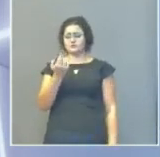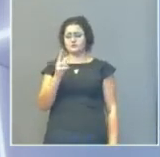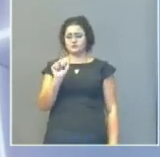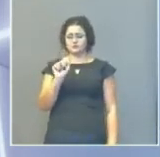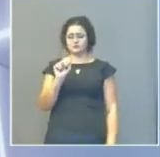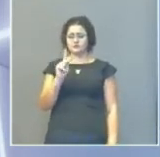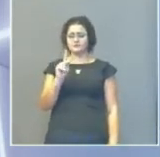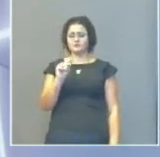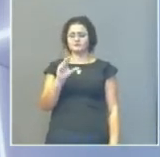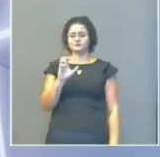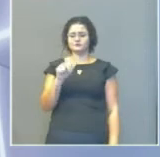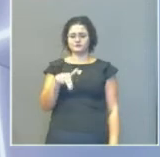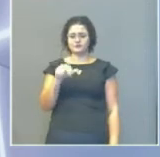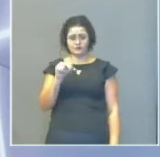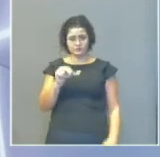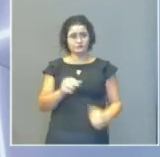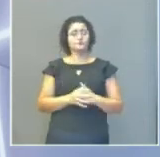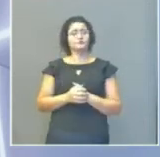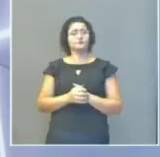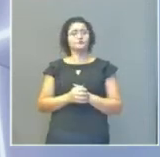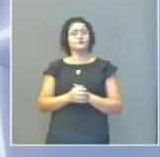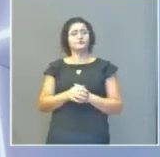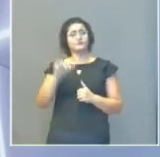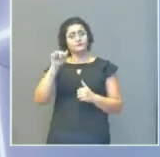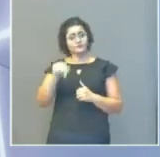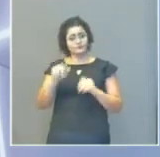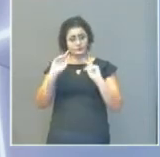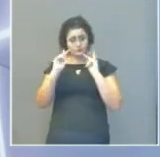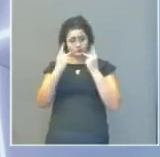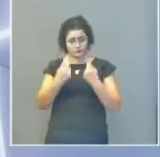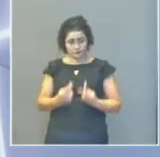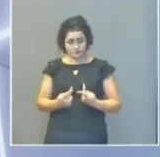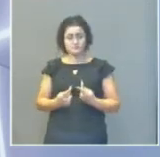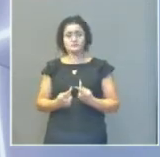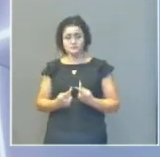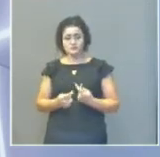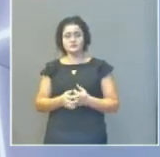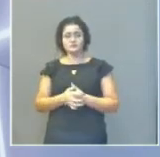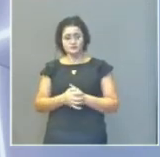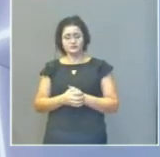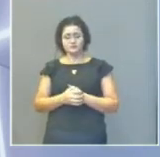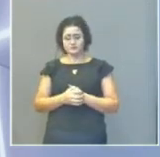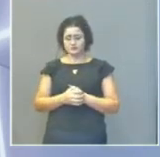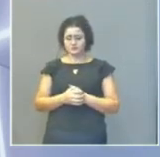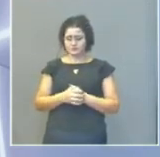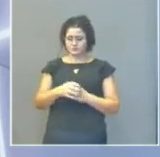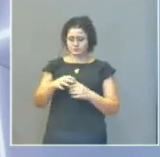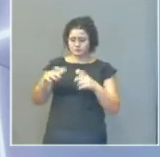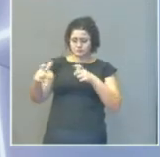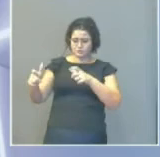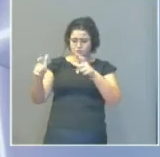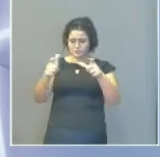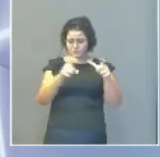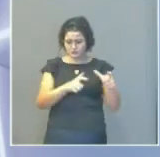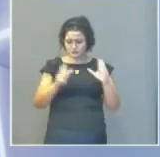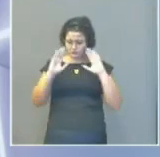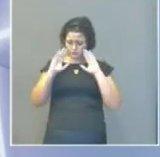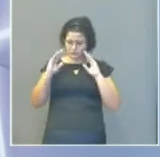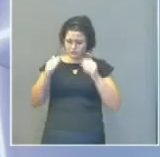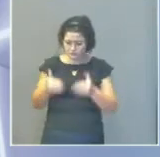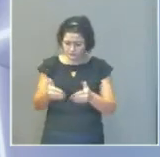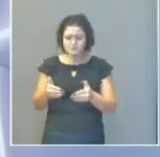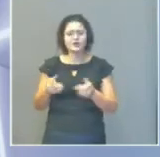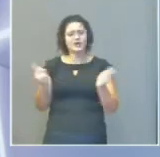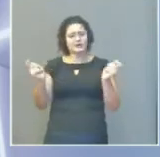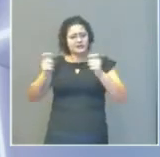The human is a certain spatio-temporal dynamic, a way of framing time that is